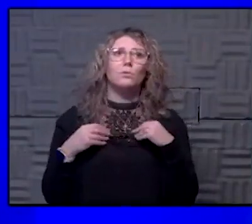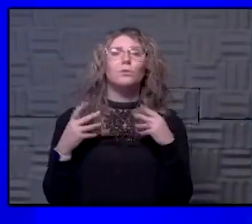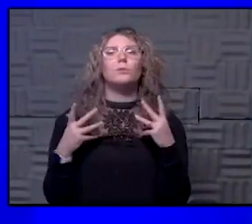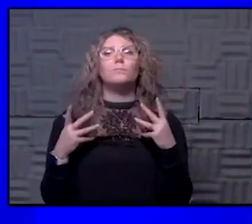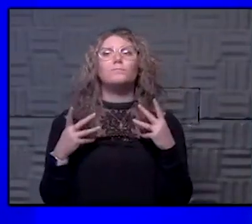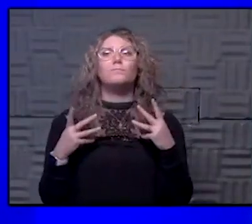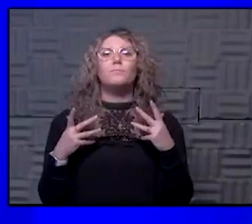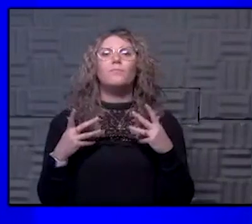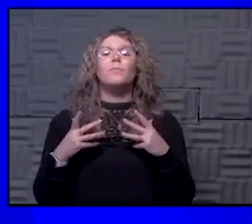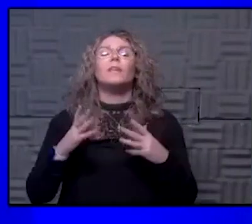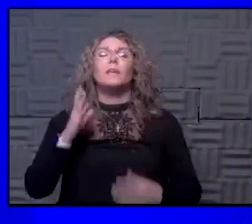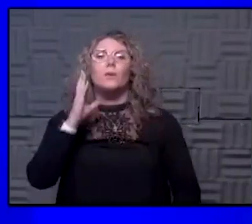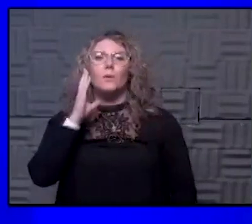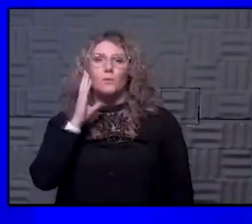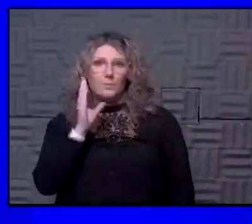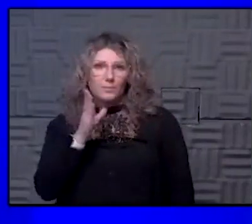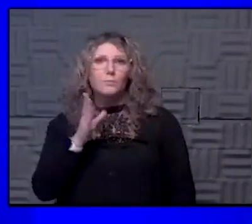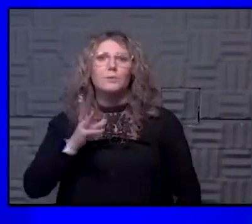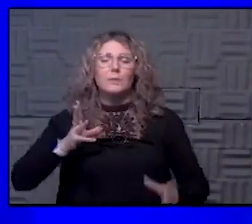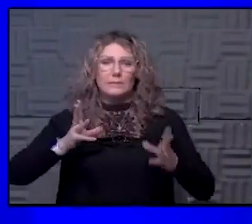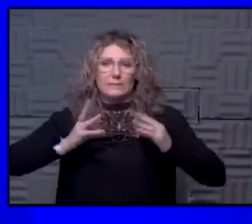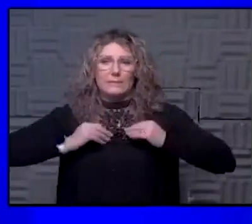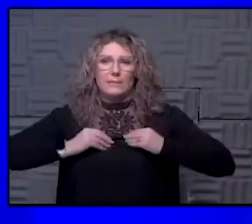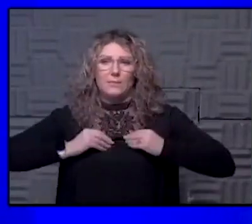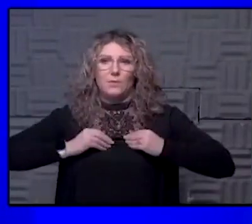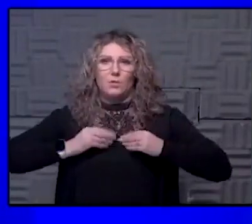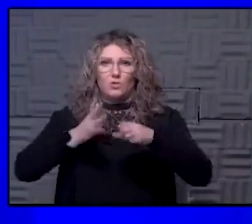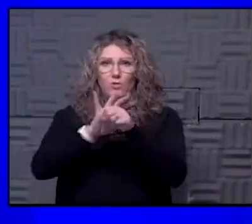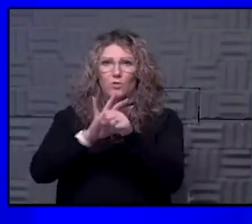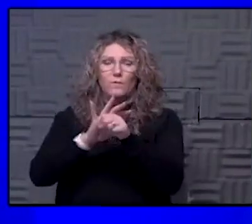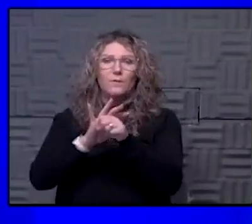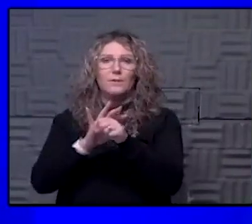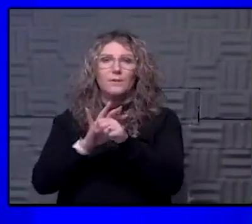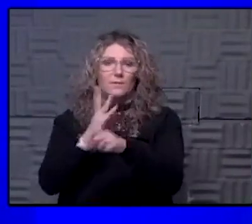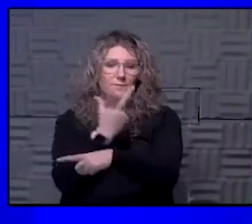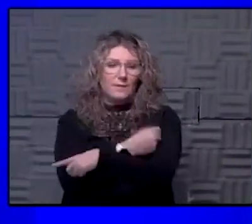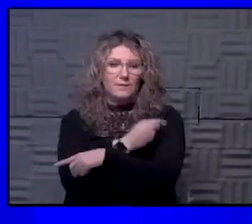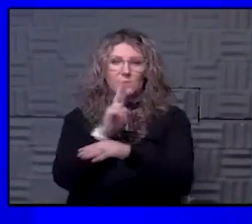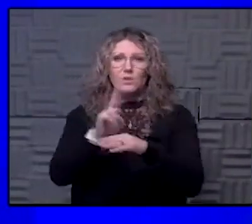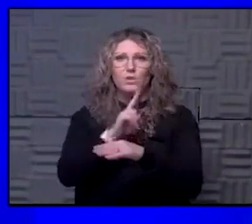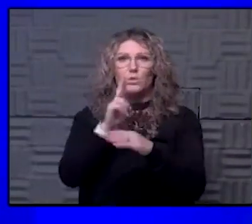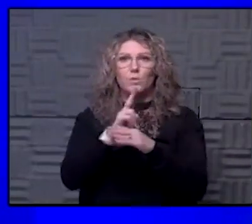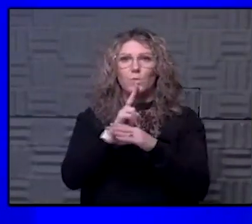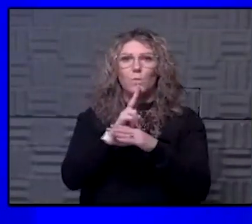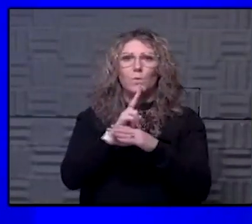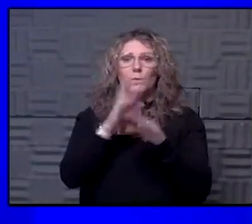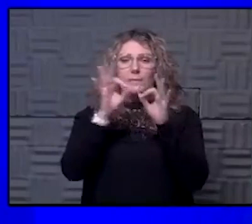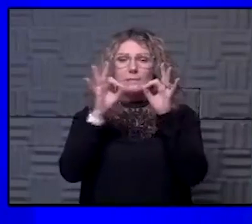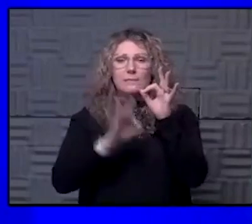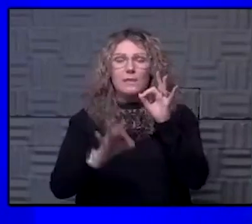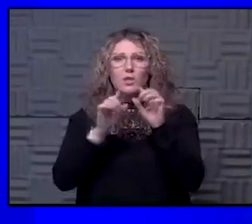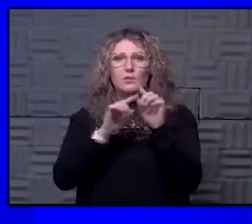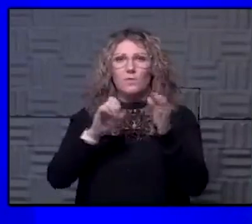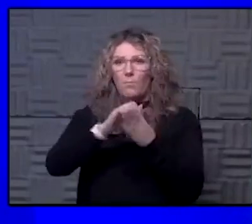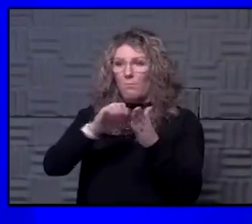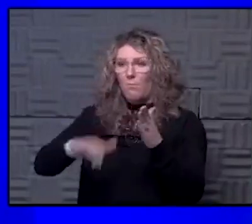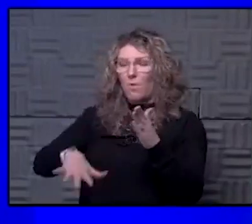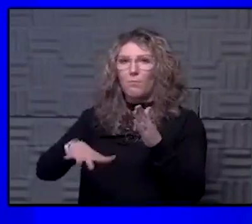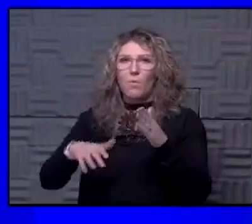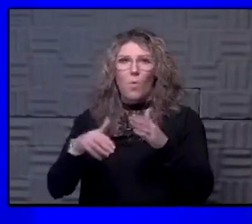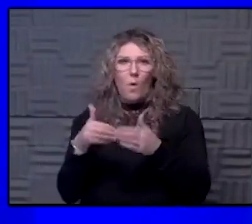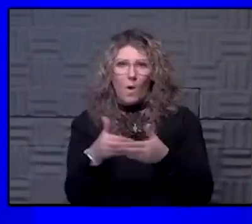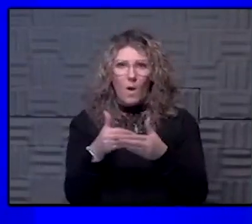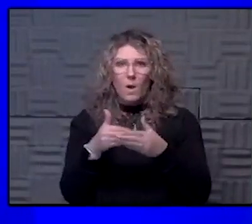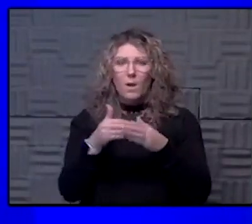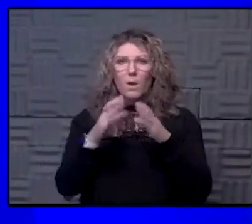it is morally acceptable to receive COVID vaccines that have used cell lines from aborted fetuses. But they also do